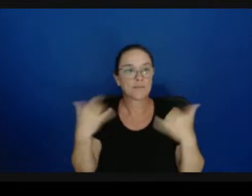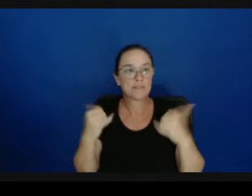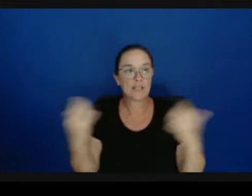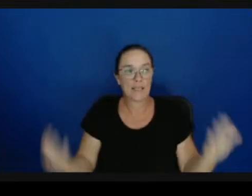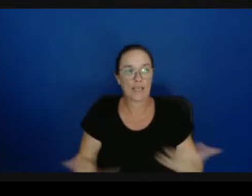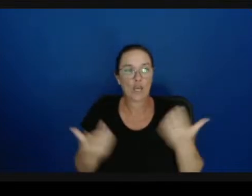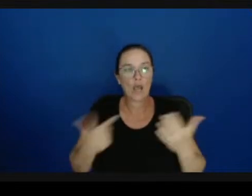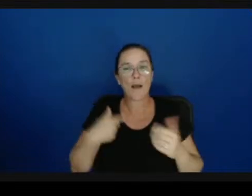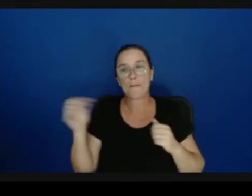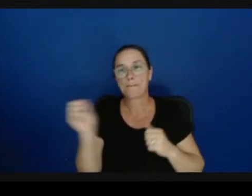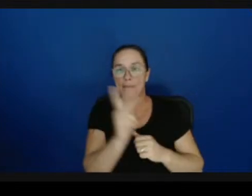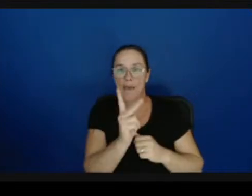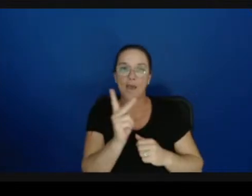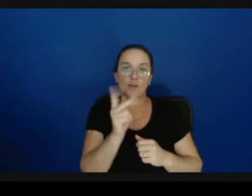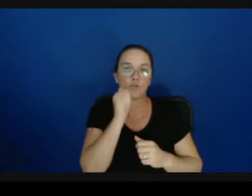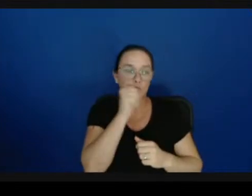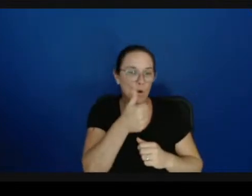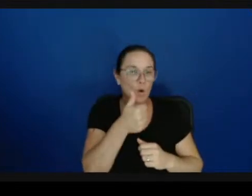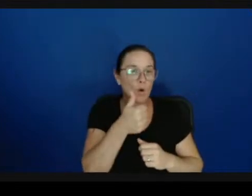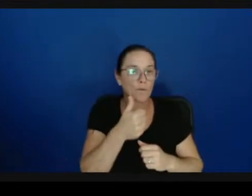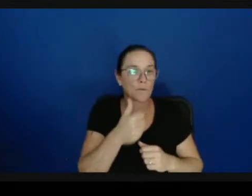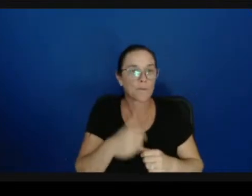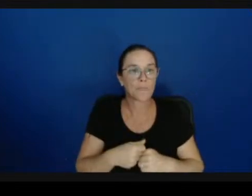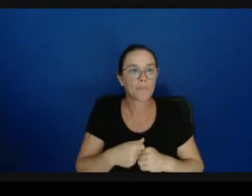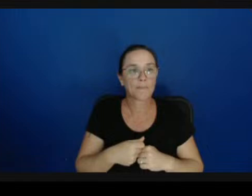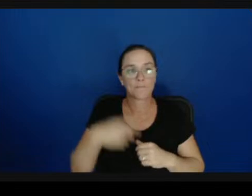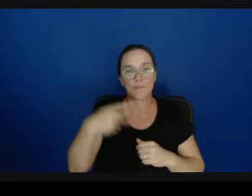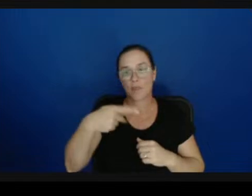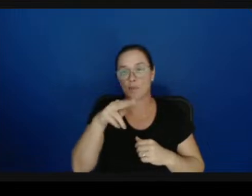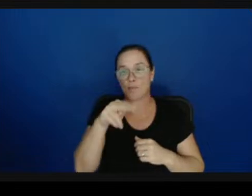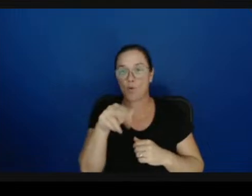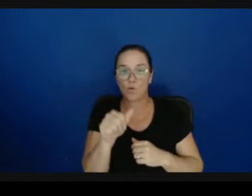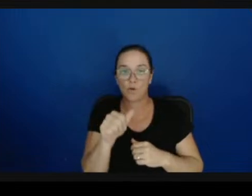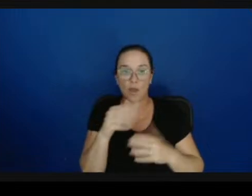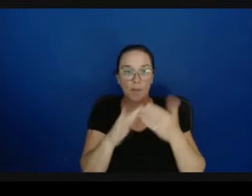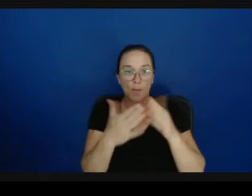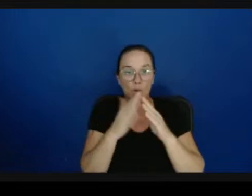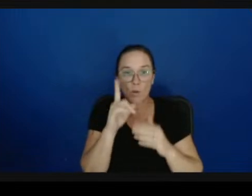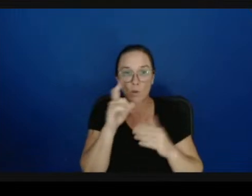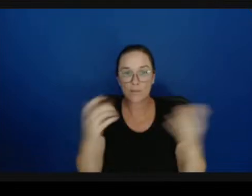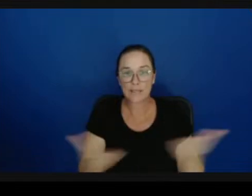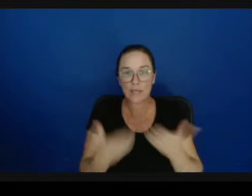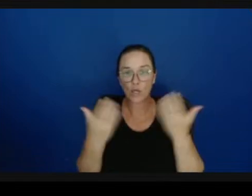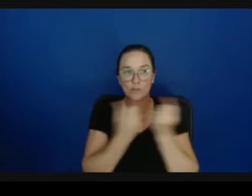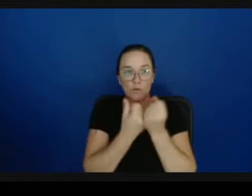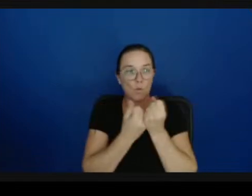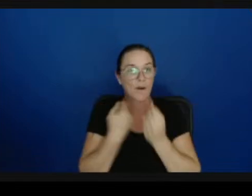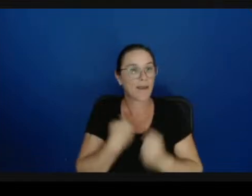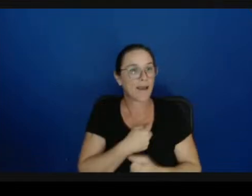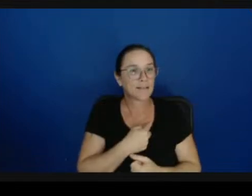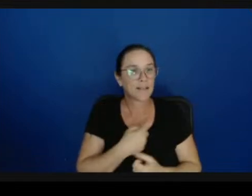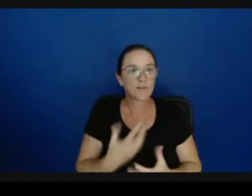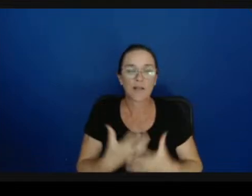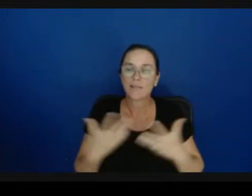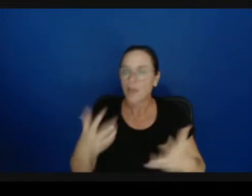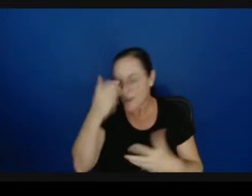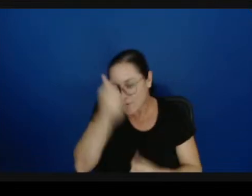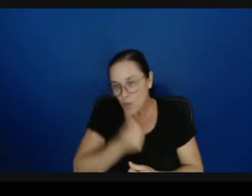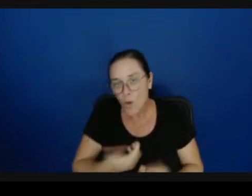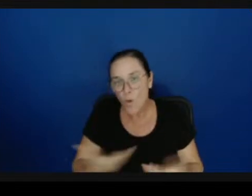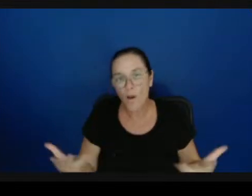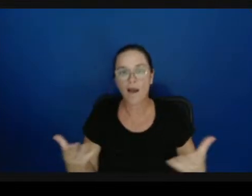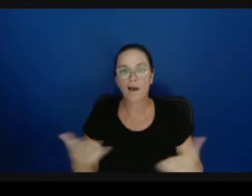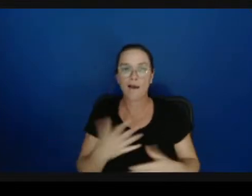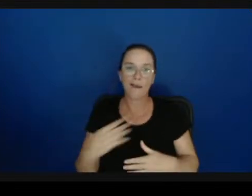tomorrow. And the Puna community that was over here supporting us, there was so much aloha and pono spread